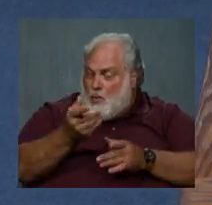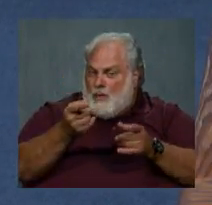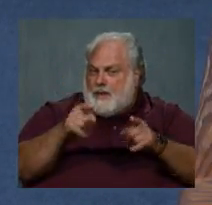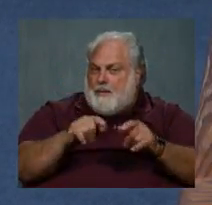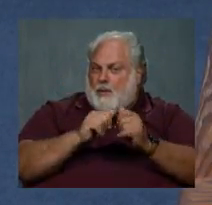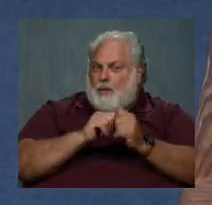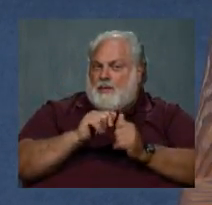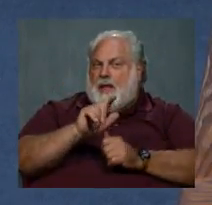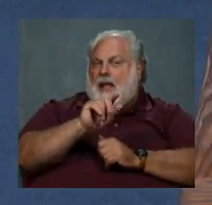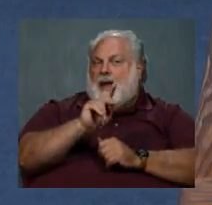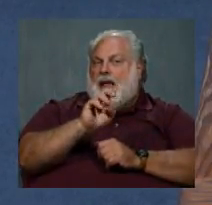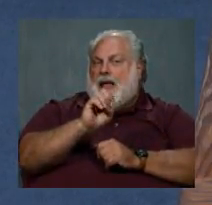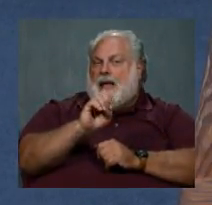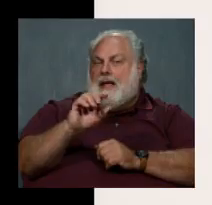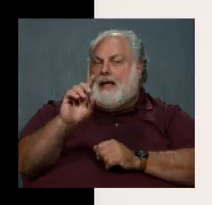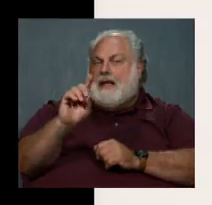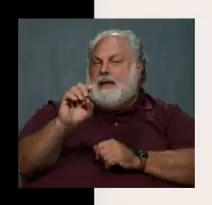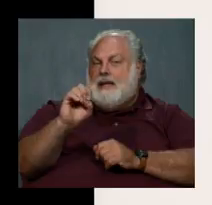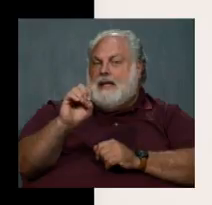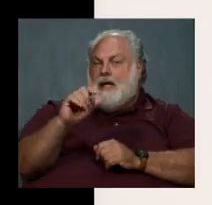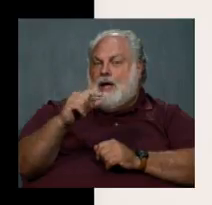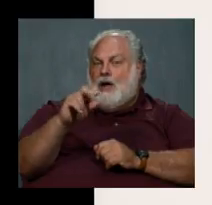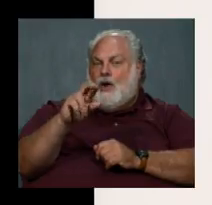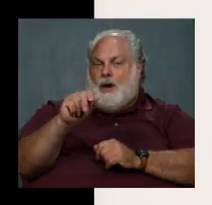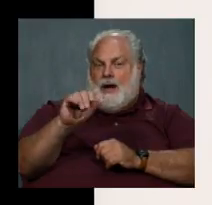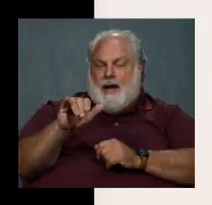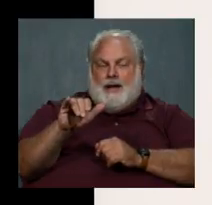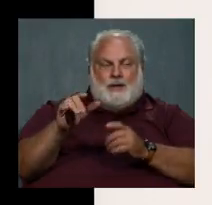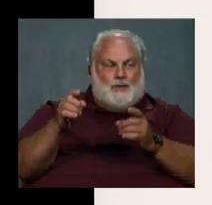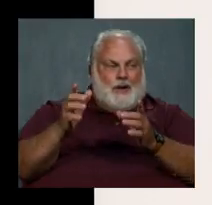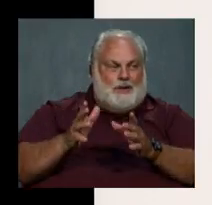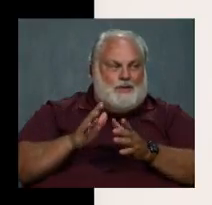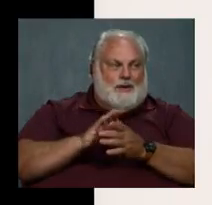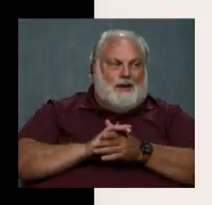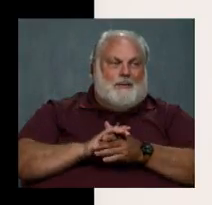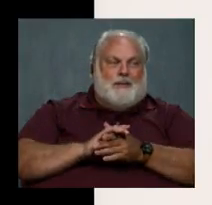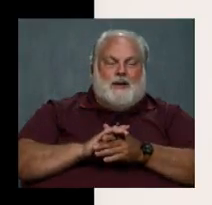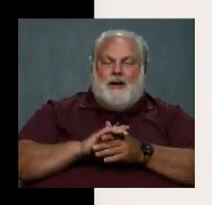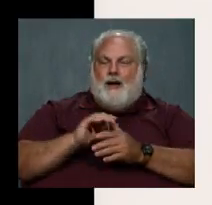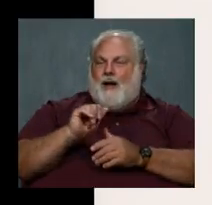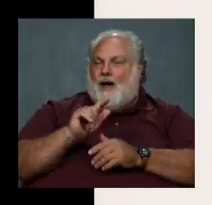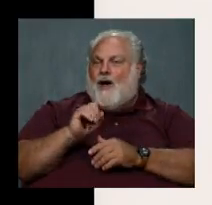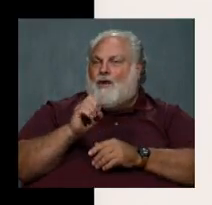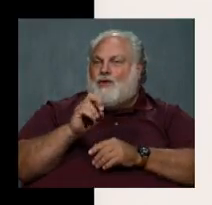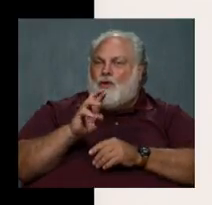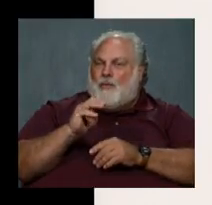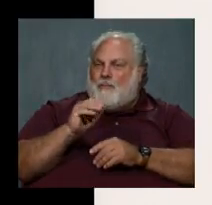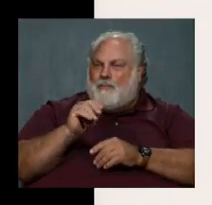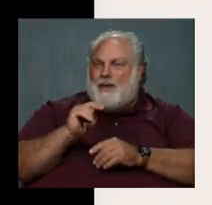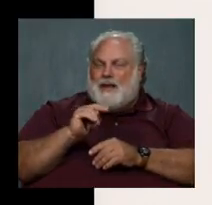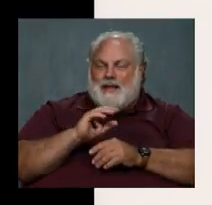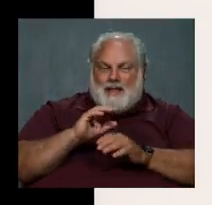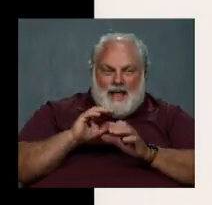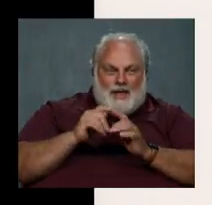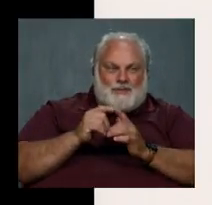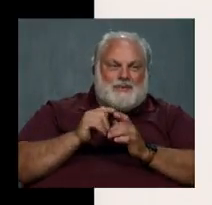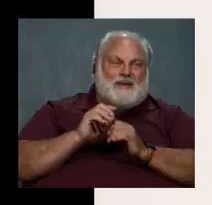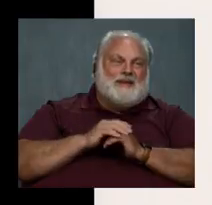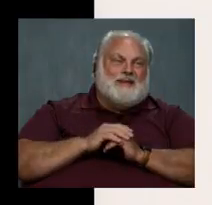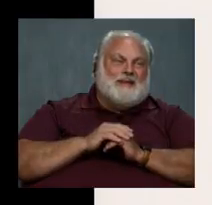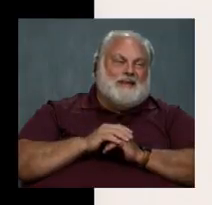Lake DeGray is director, sorry. I've been working on alderman, councilman, and sorry about that.